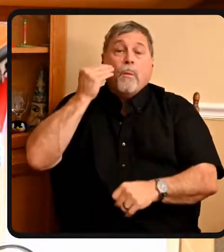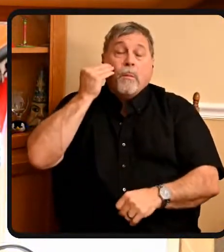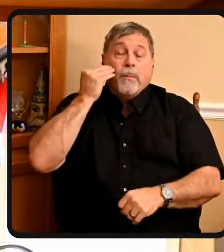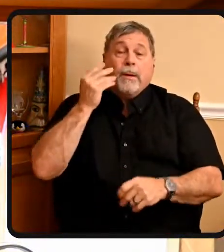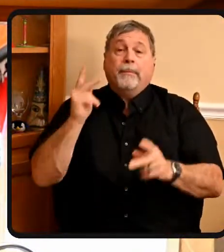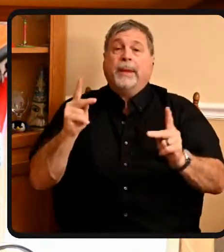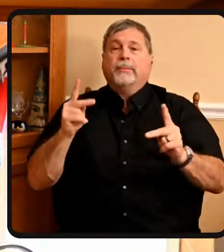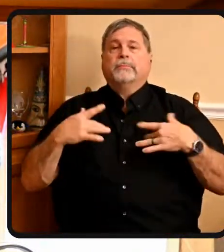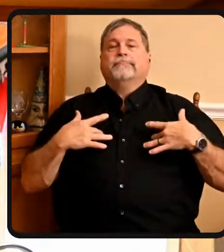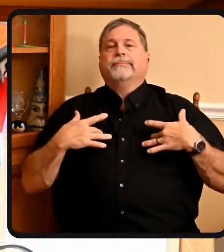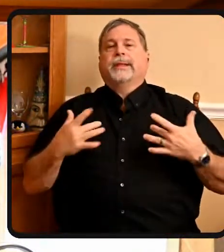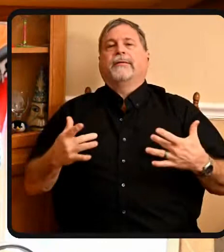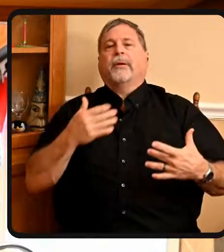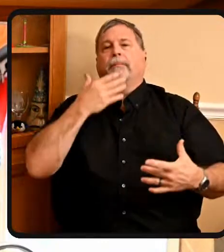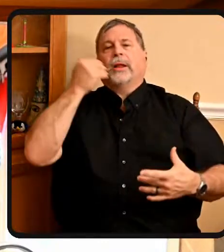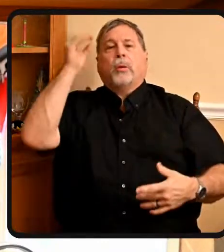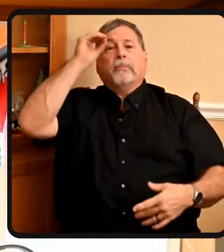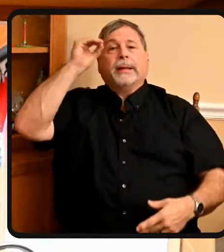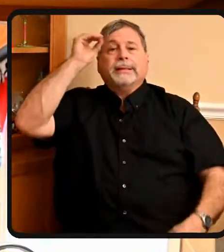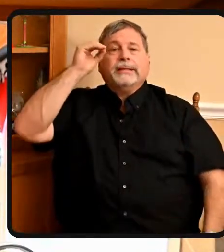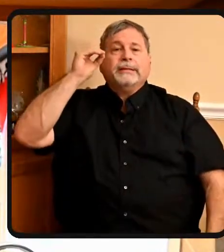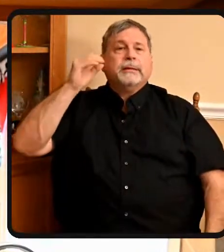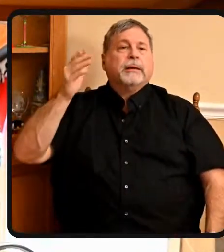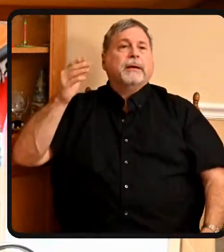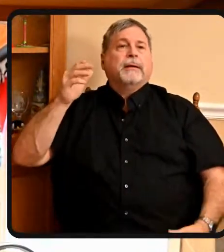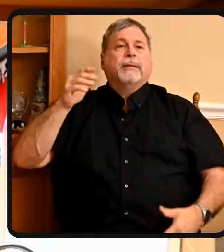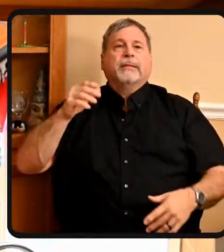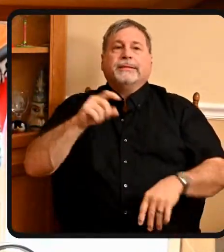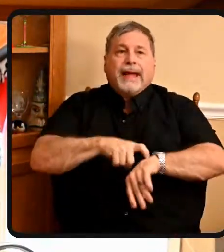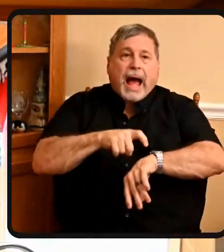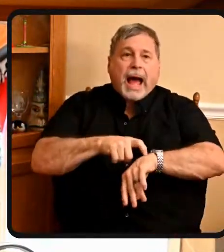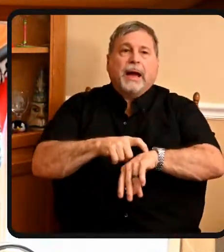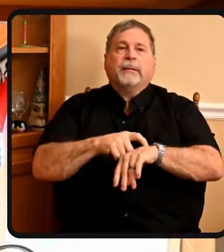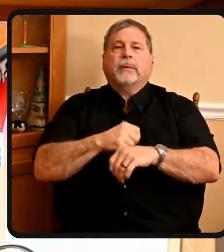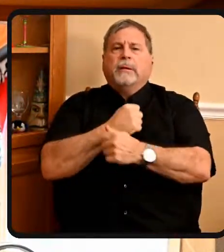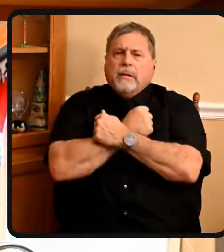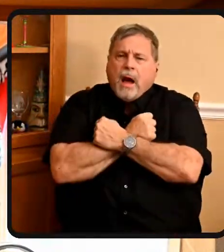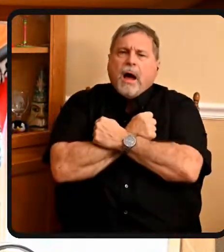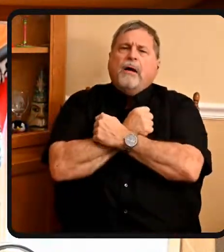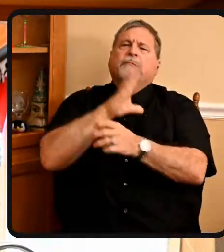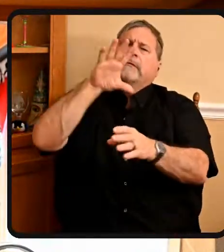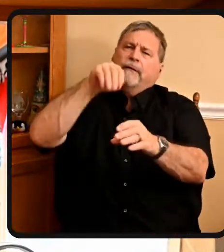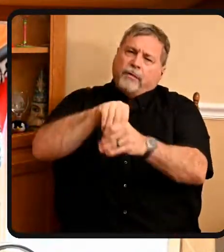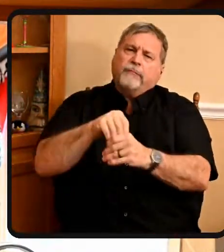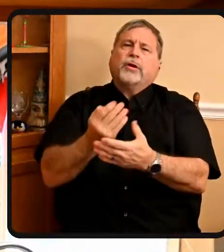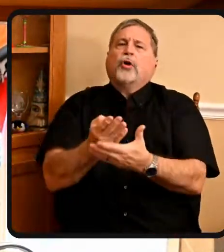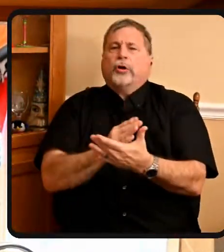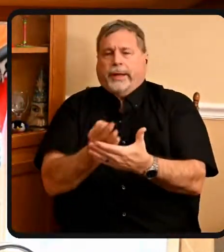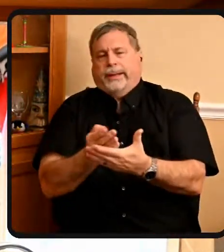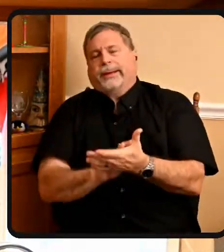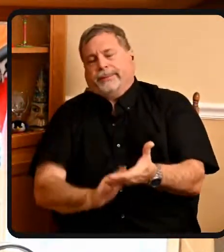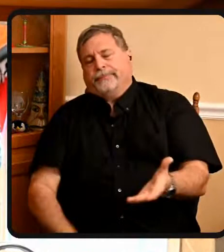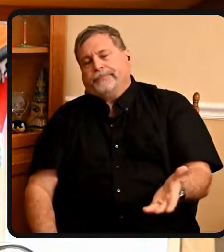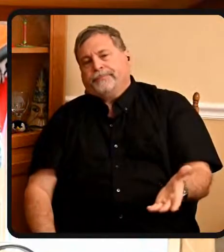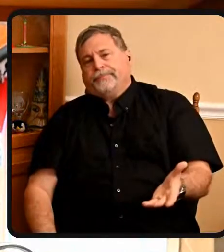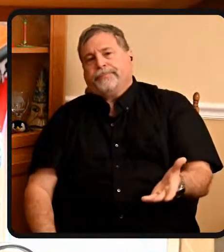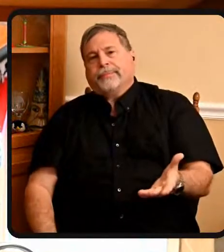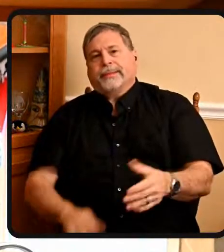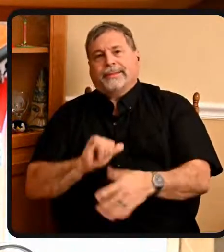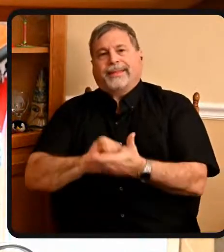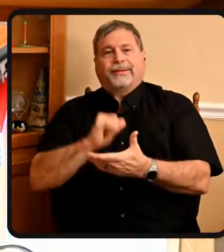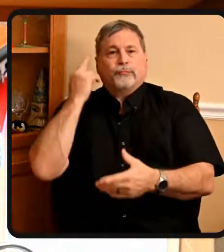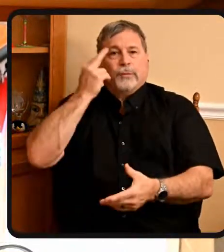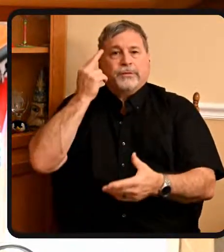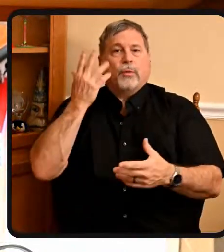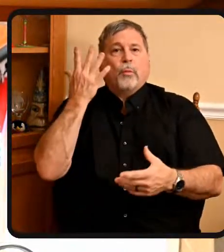it's made at home, people have a better opinion of the time and love that went into actually cooking.